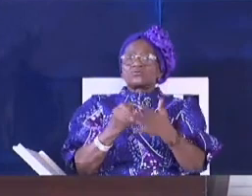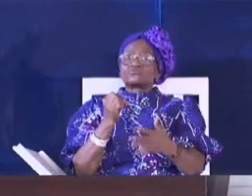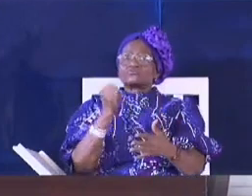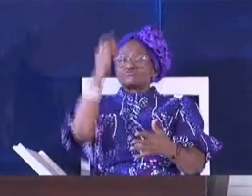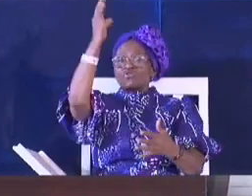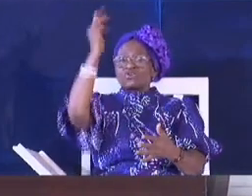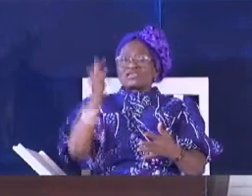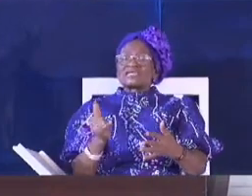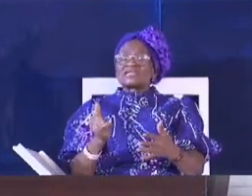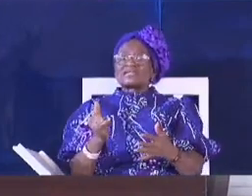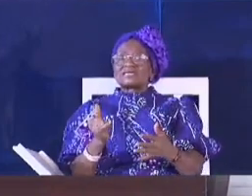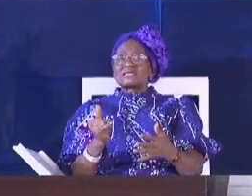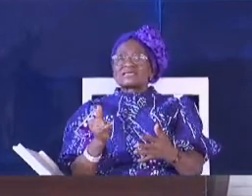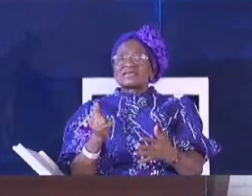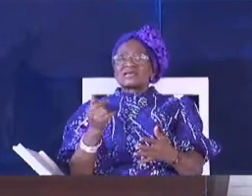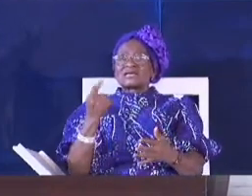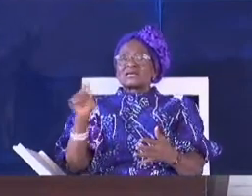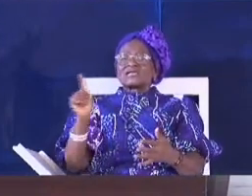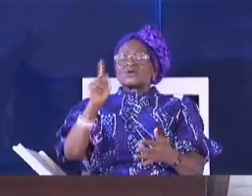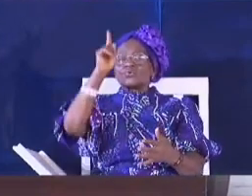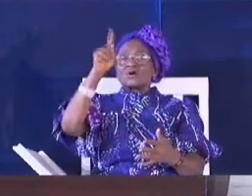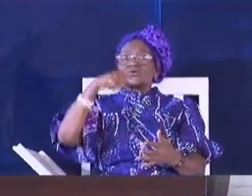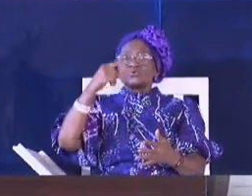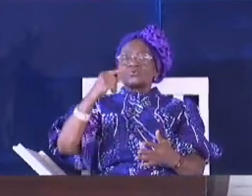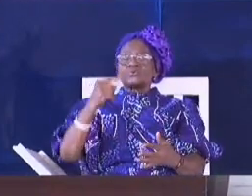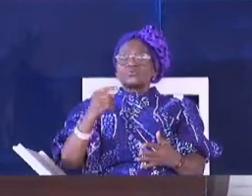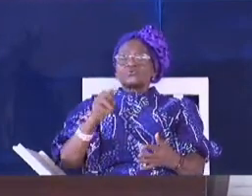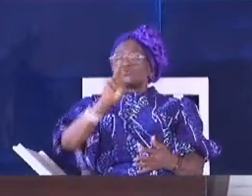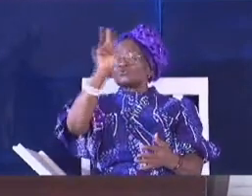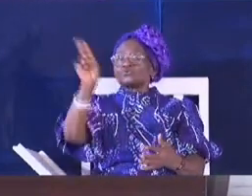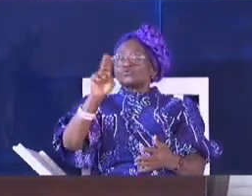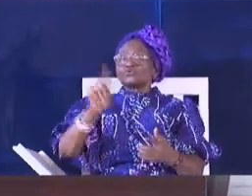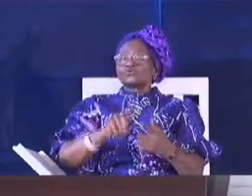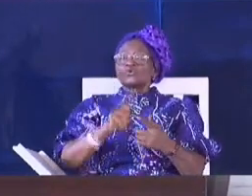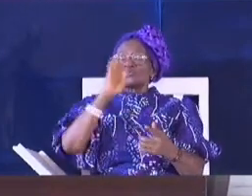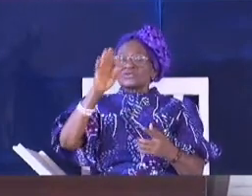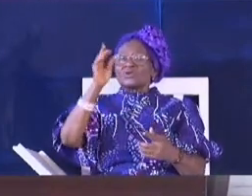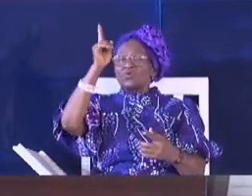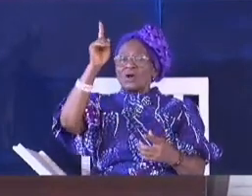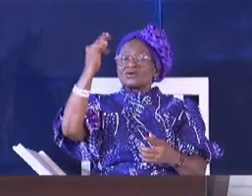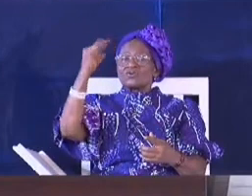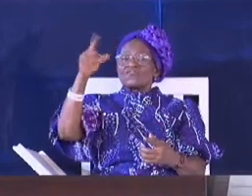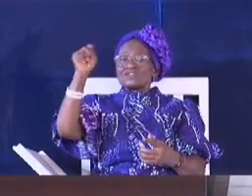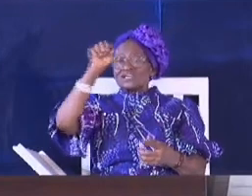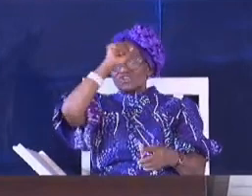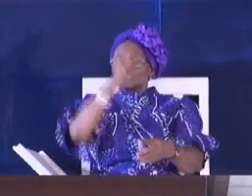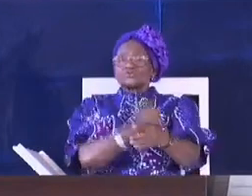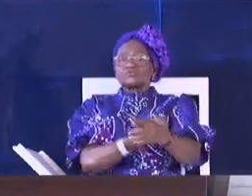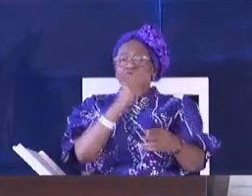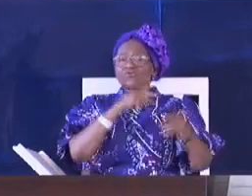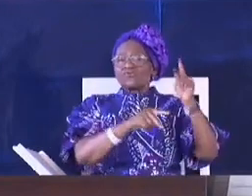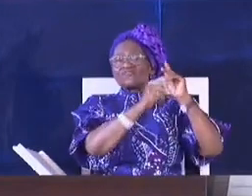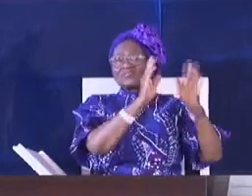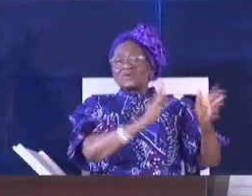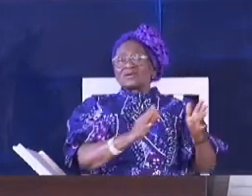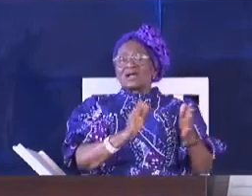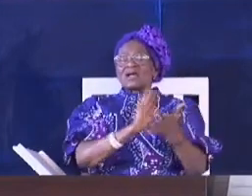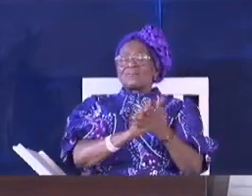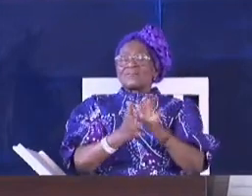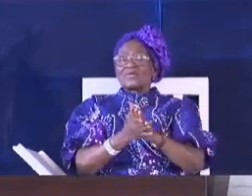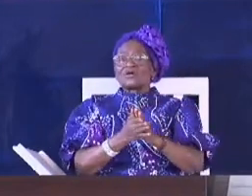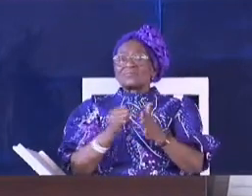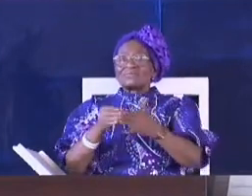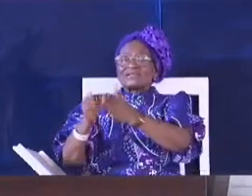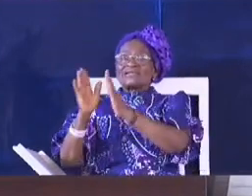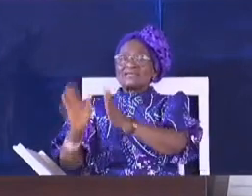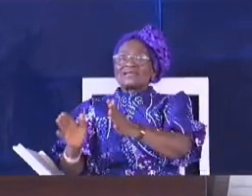suddenly, the one who used to be just one of the sons of the prophets became the leader of all